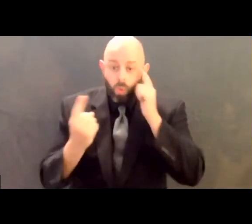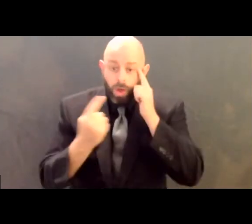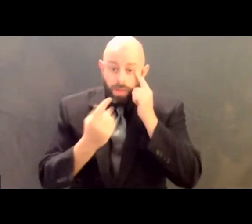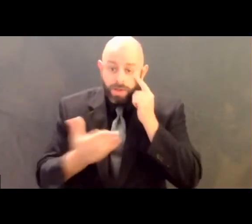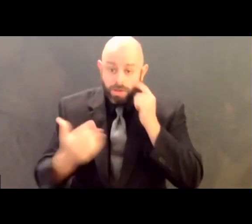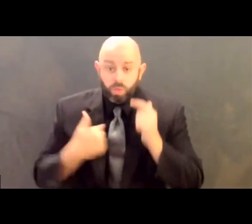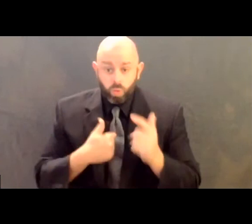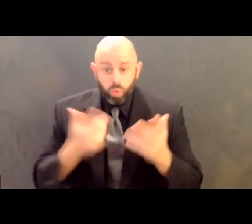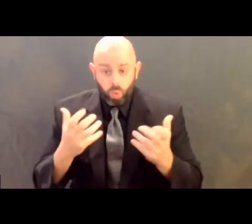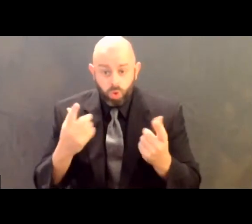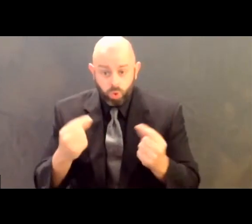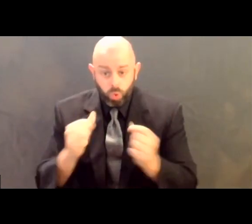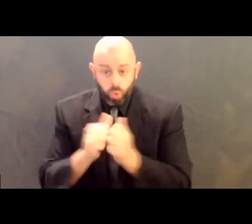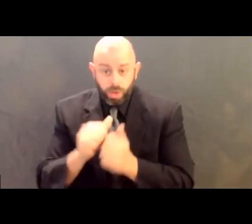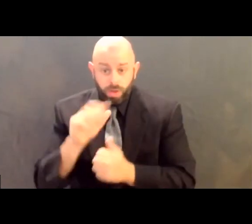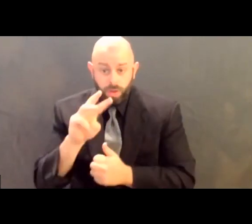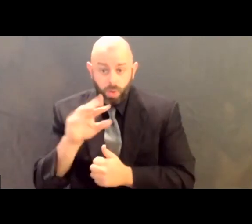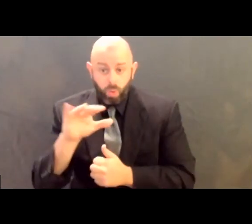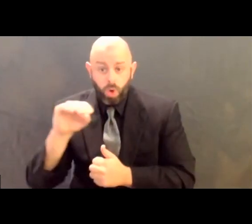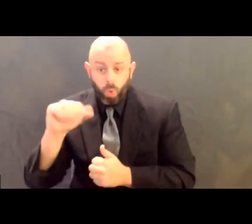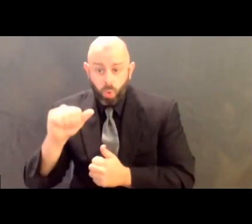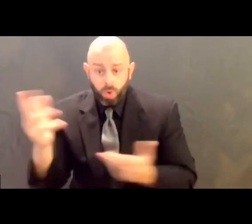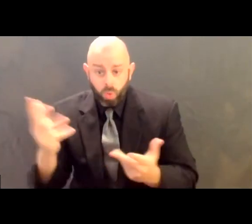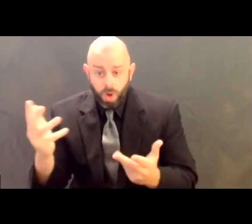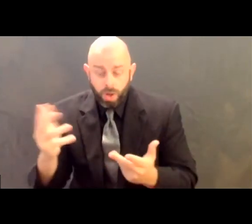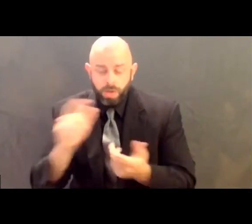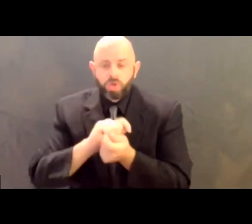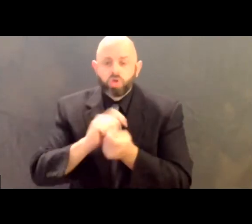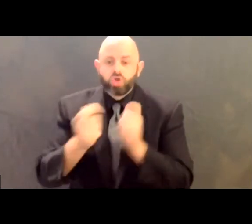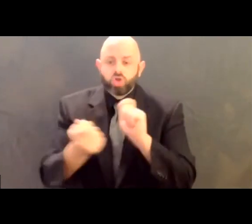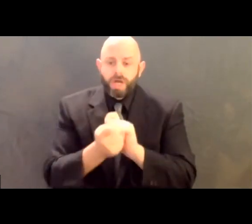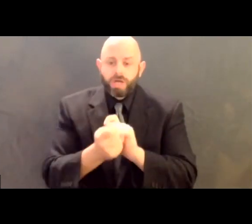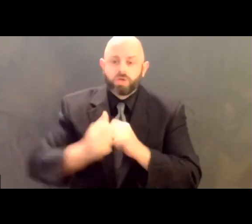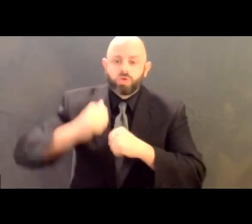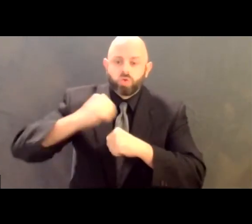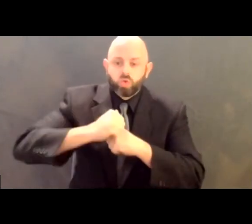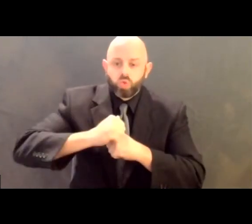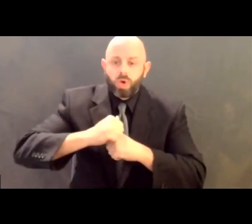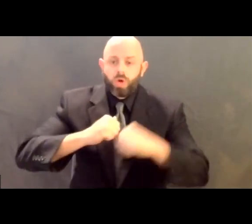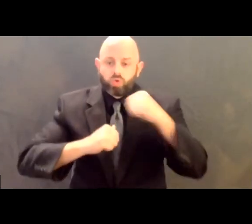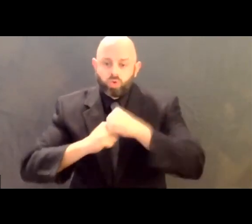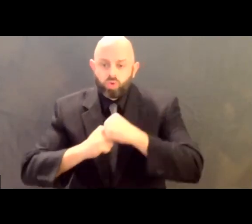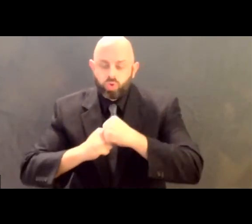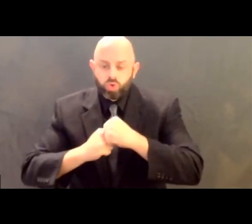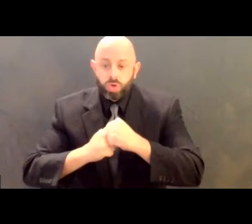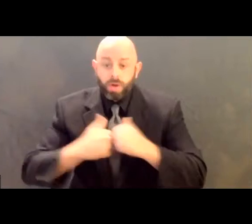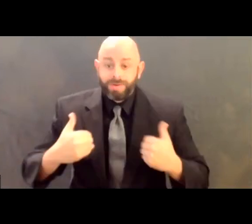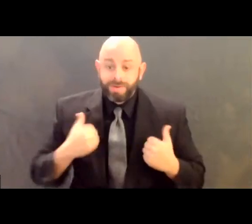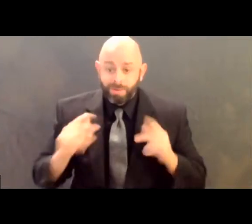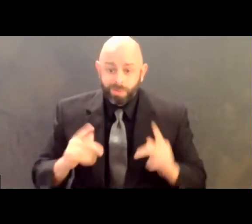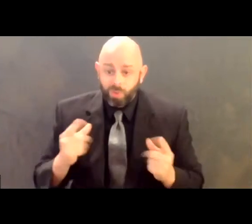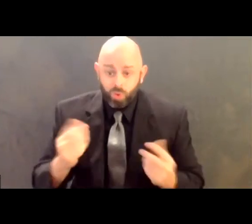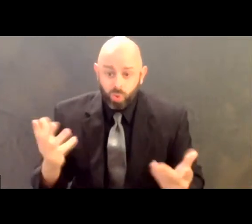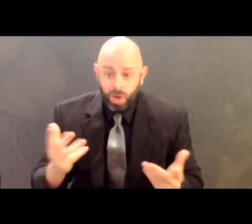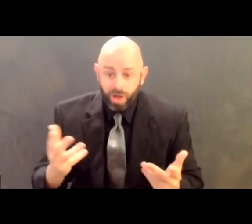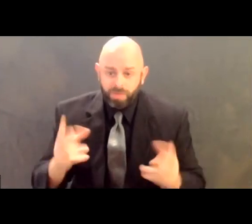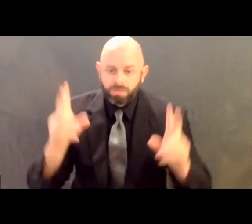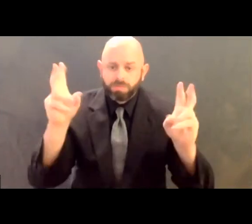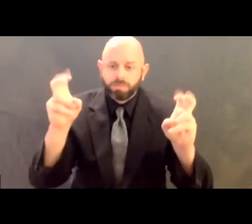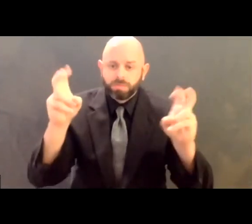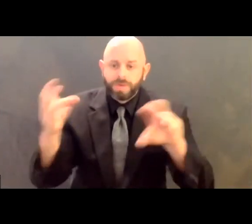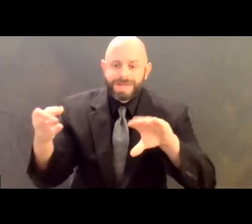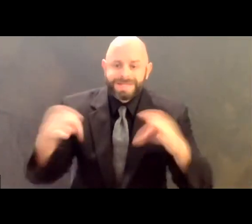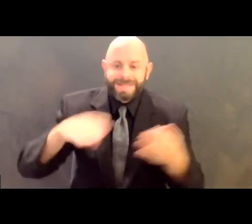WIOA was to change the present structure of young people being funneled into a dead end and low income job